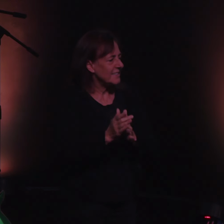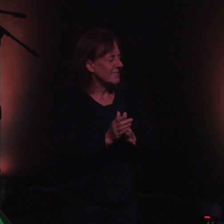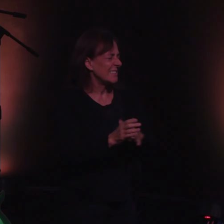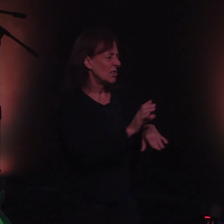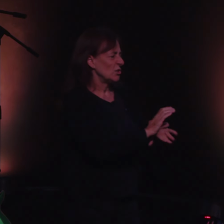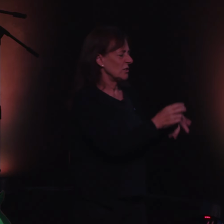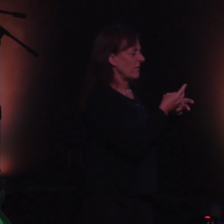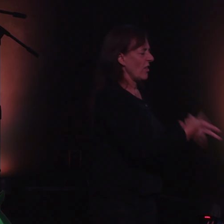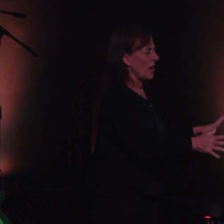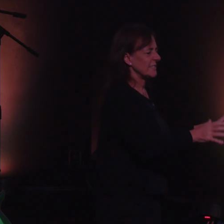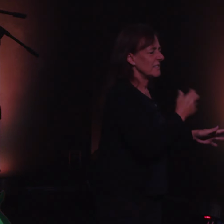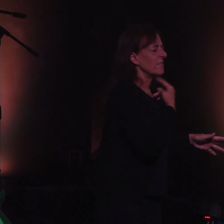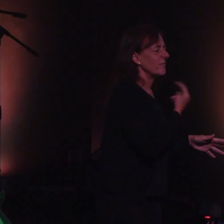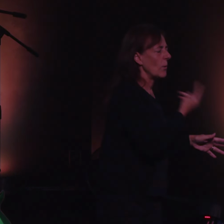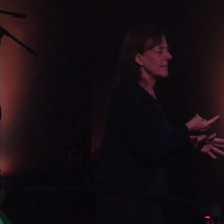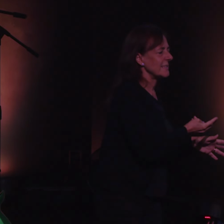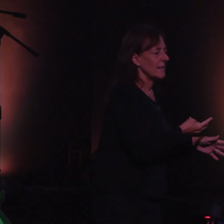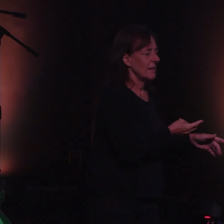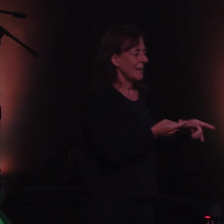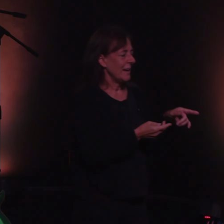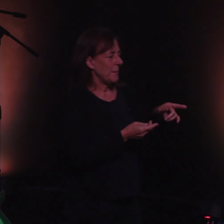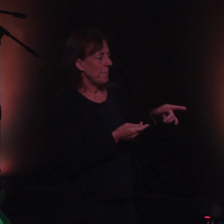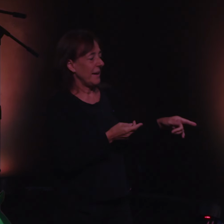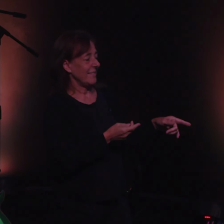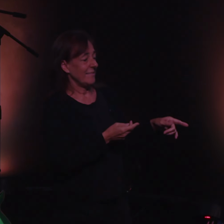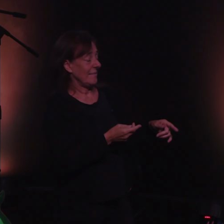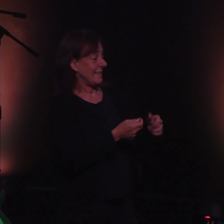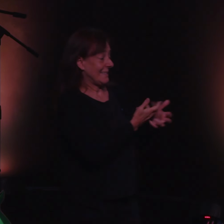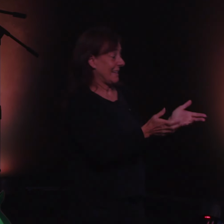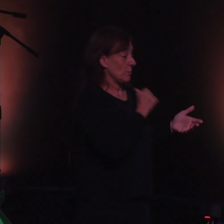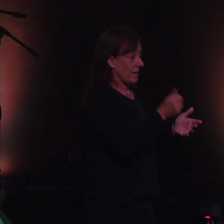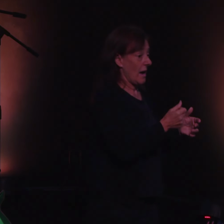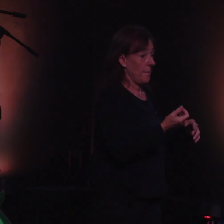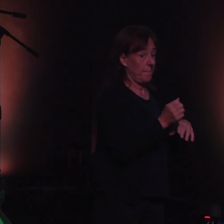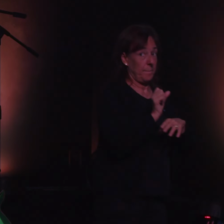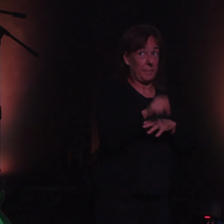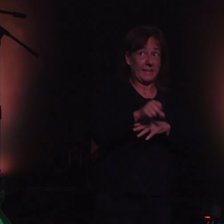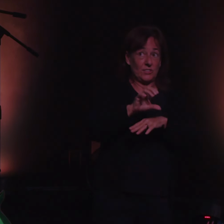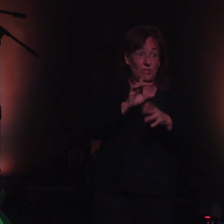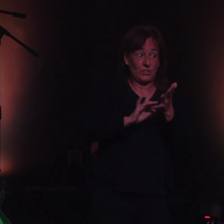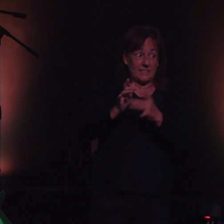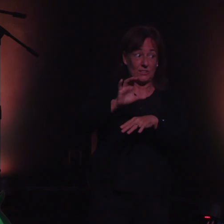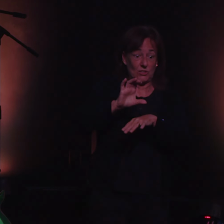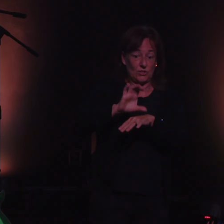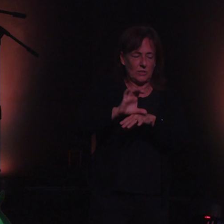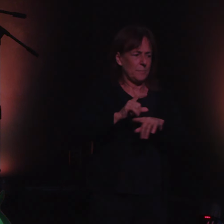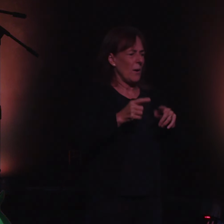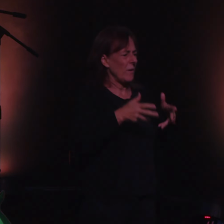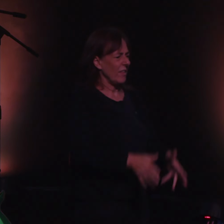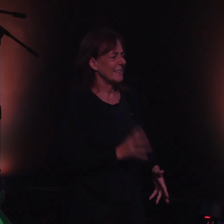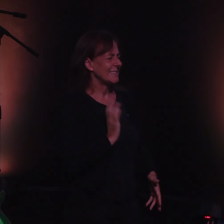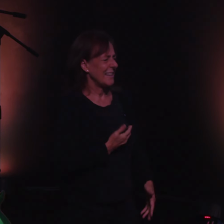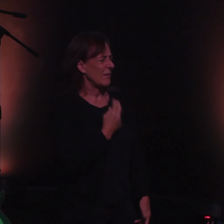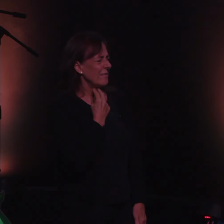Now be very clear, the gates of hell will not prevail against Jesus' church. Let's make that really clear. But we've lost our voice